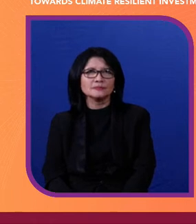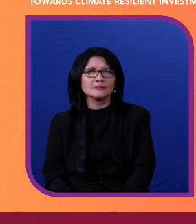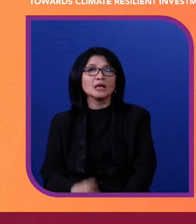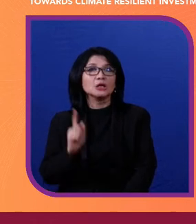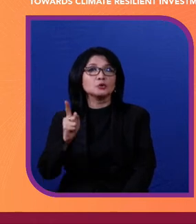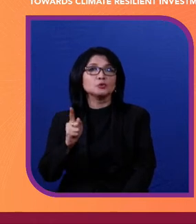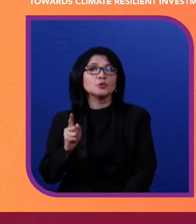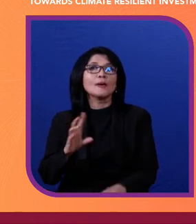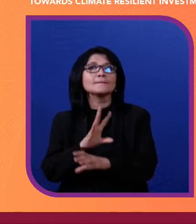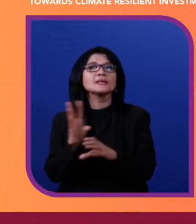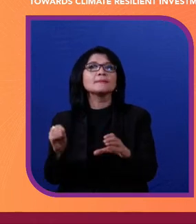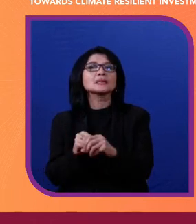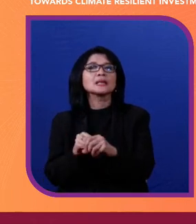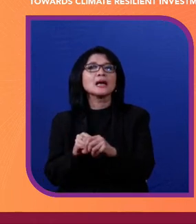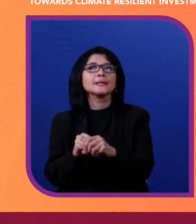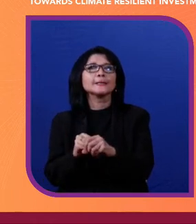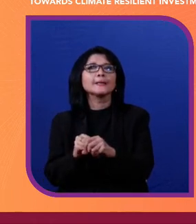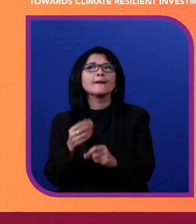ready